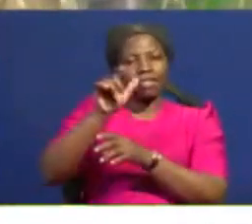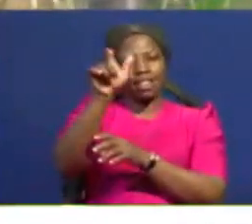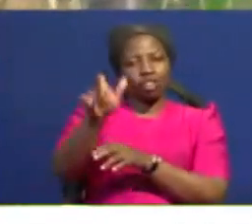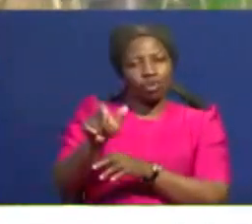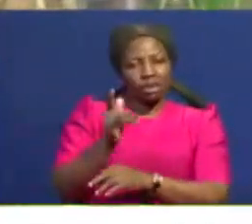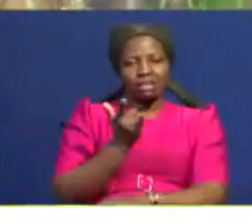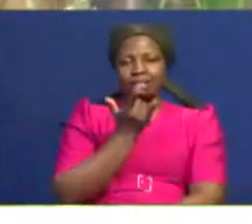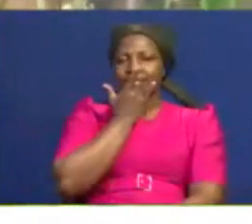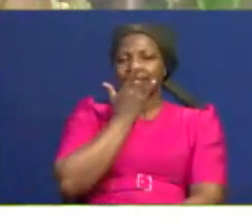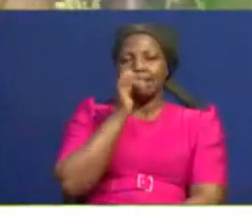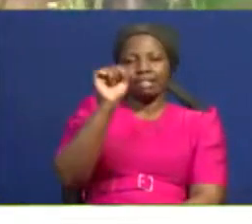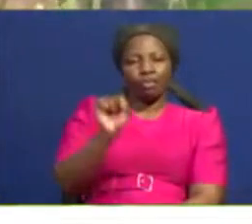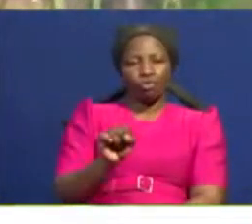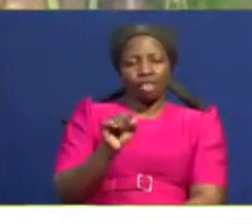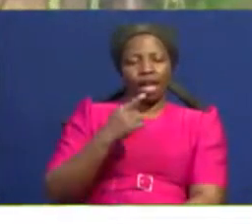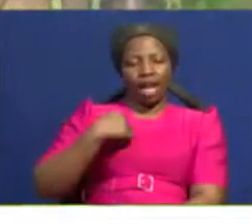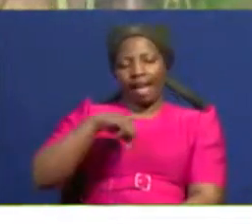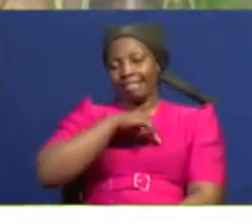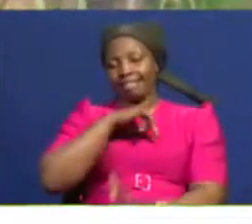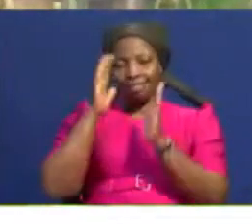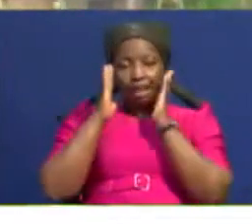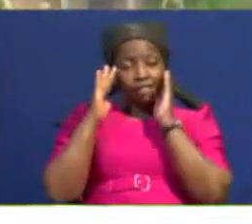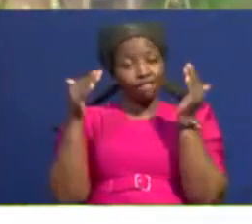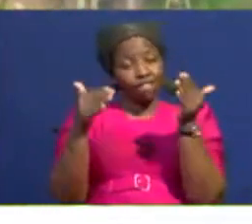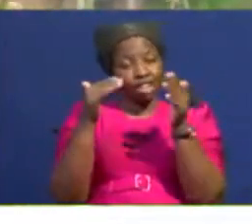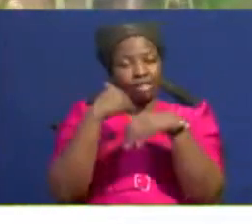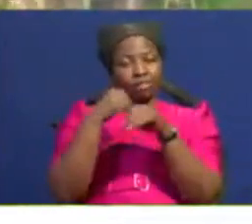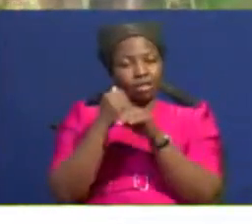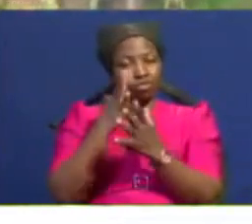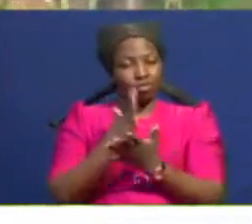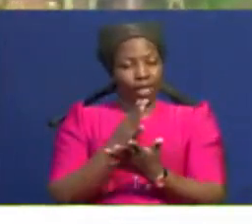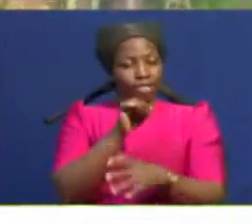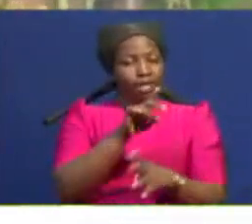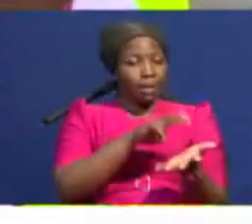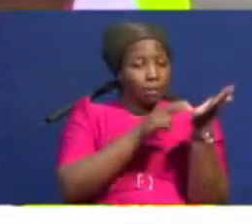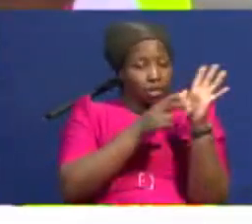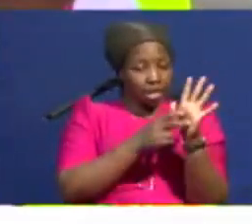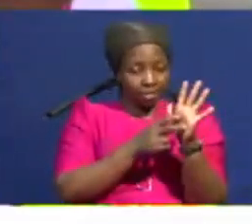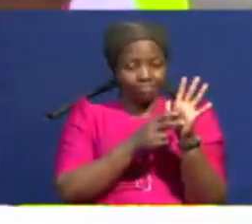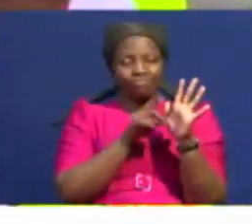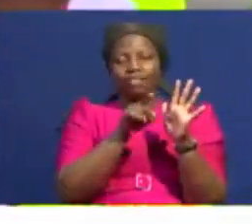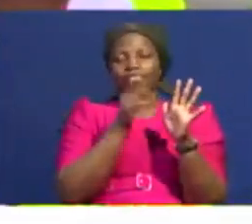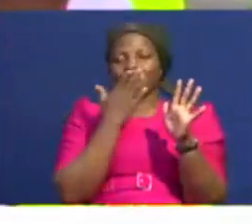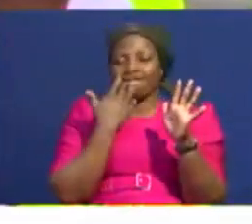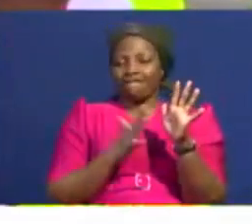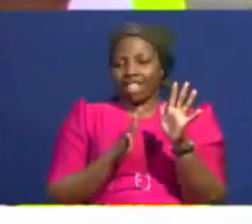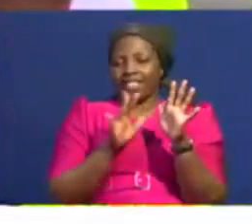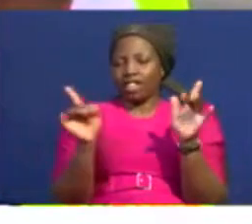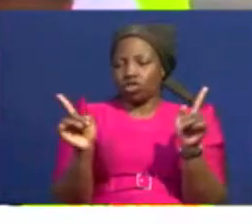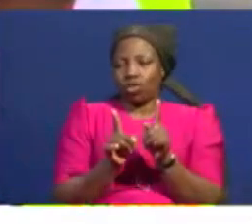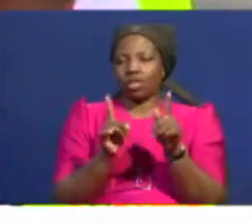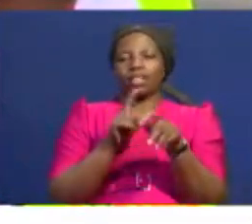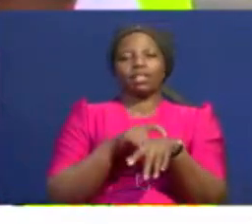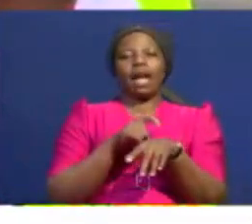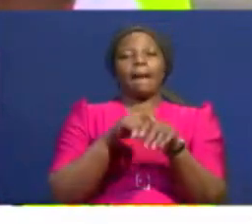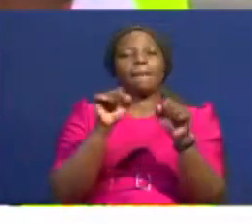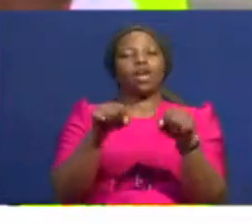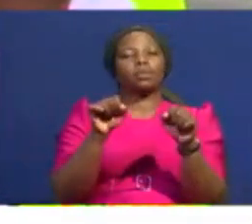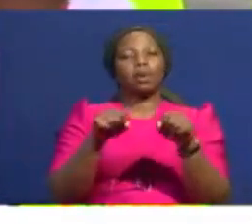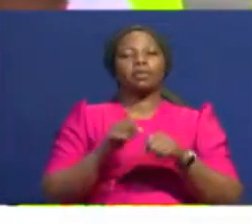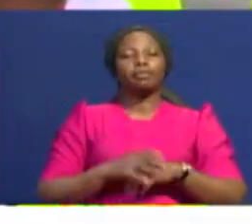region. And we are focused on ensuring that these projects are completed within the shortest time